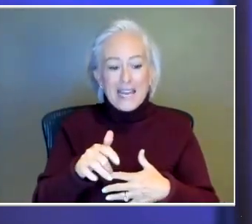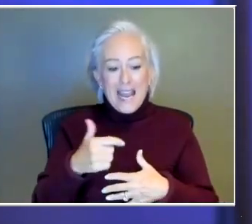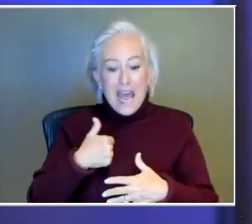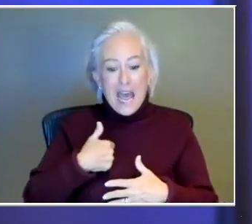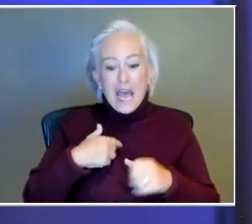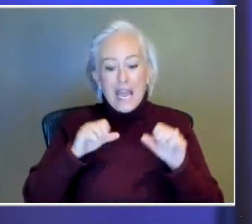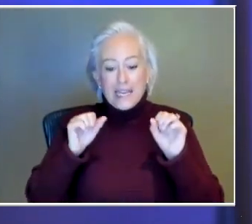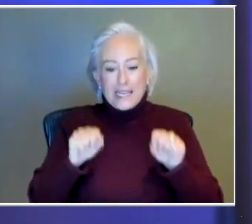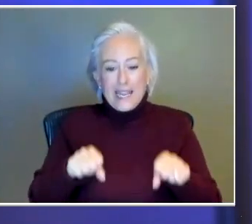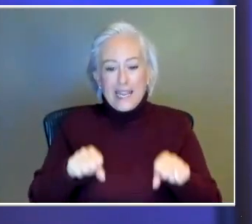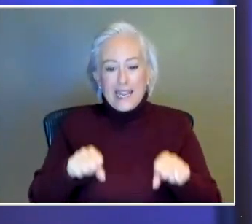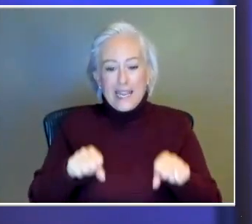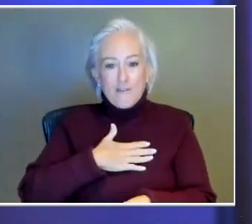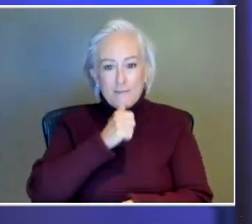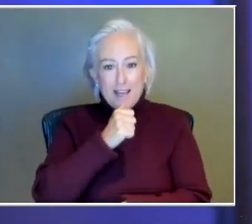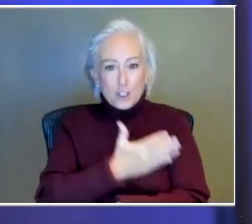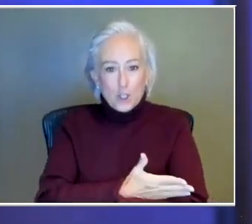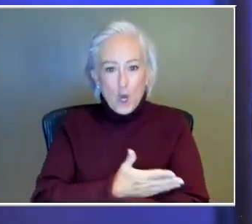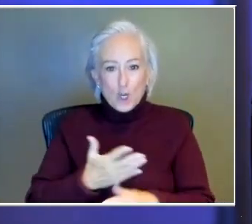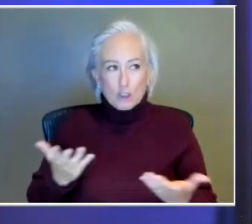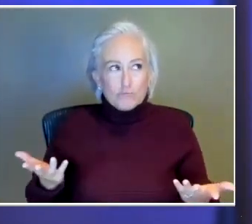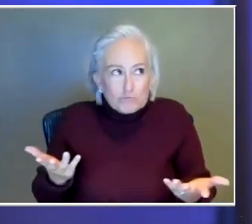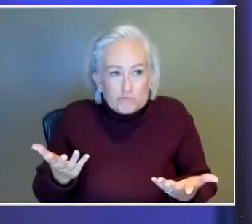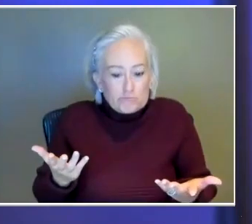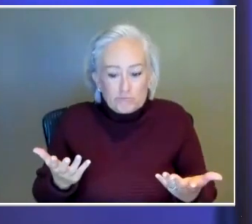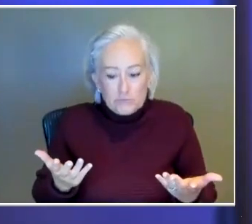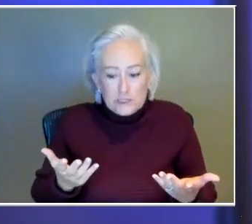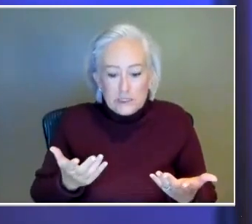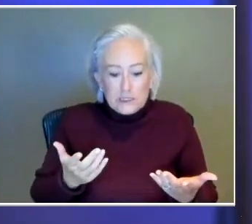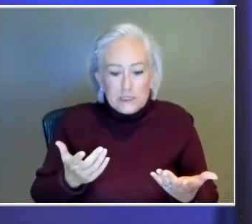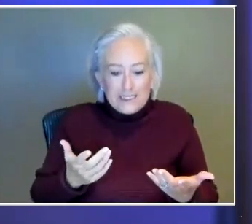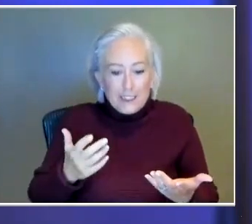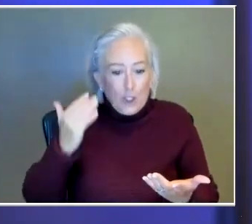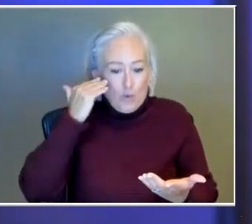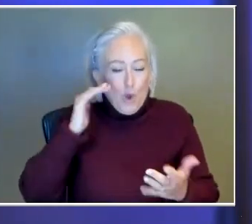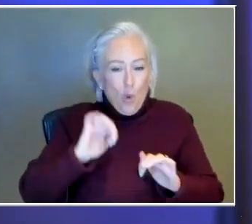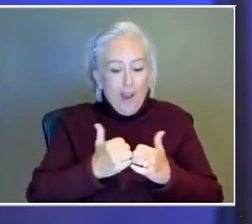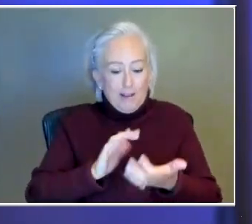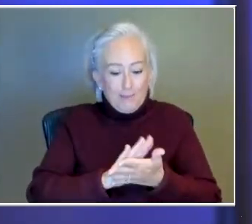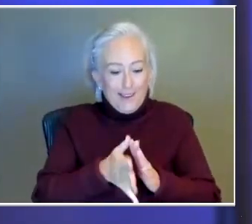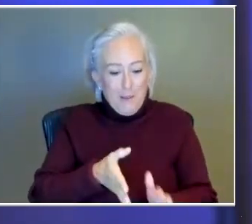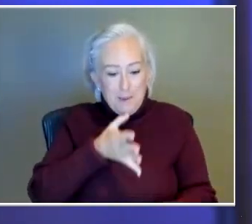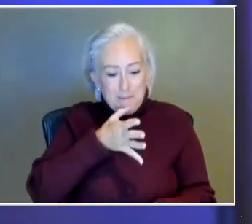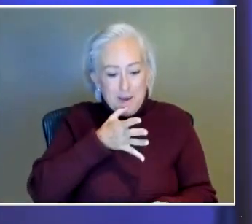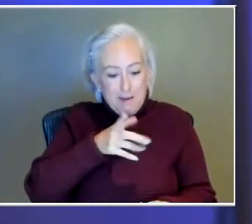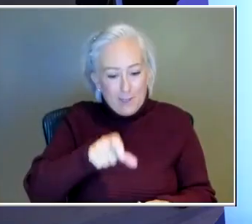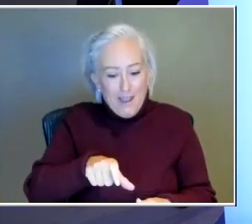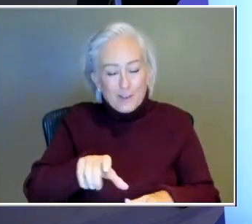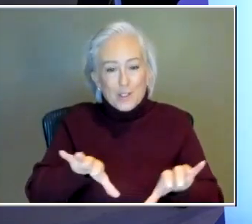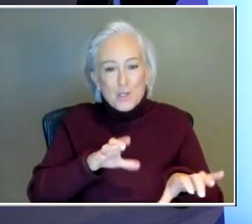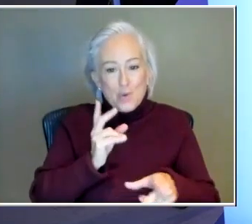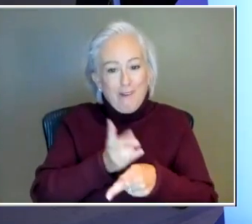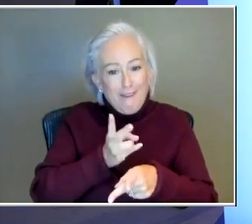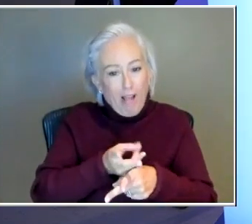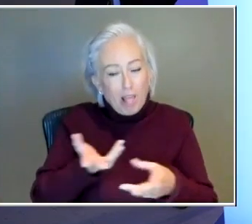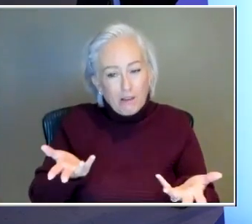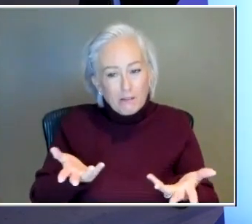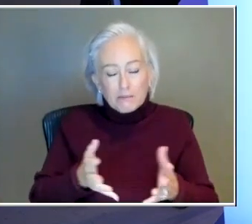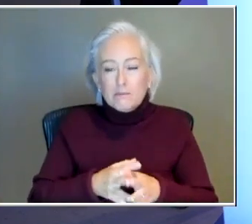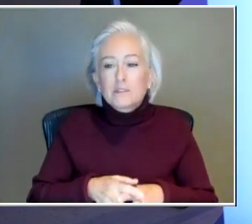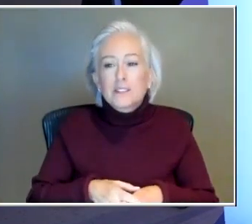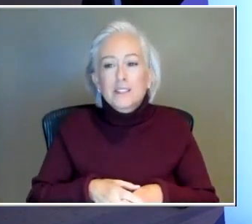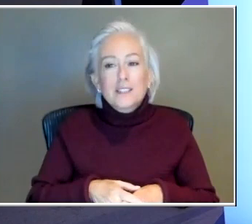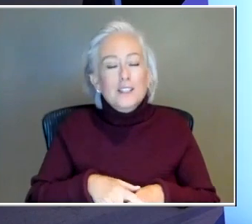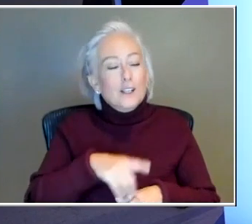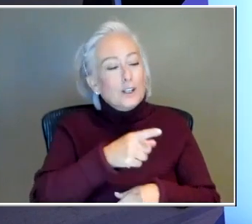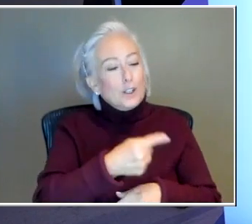how to do it, well, that's not rocket science. You can know how to be a mother, just have to do it a little carefully. You said, that's something you'd heard